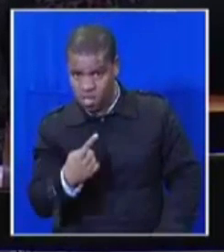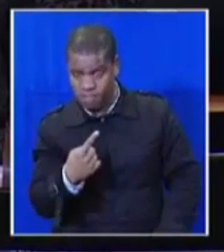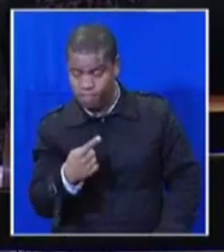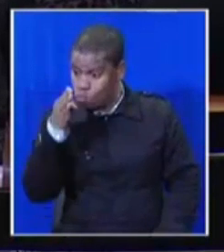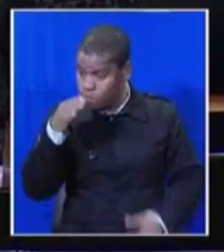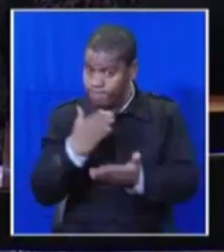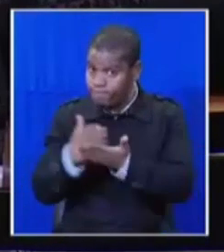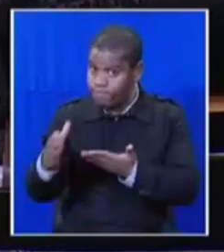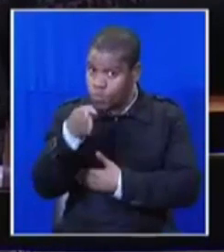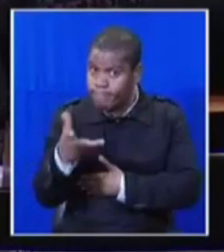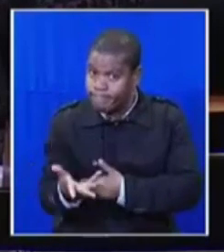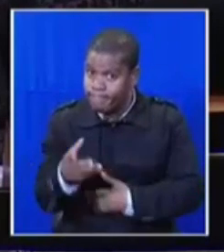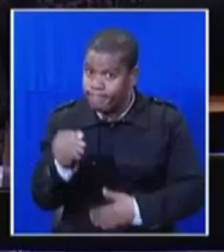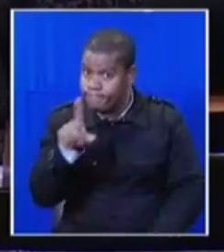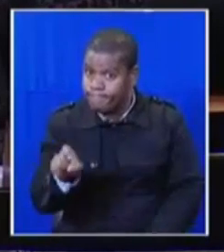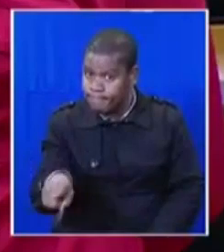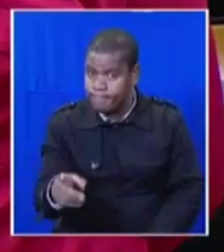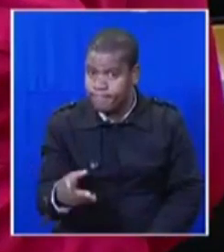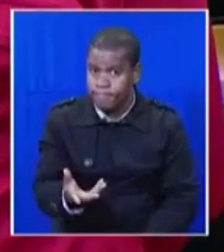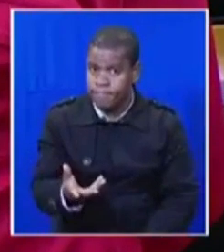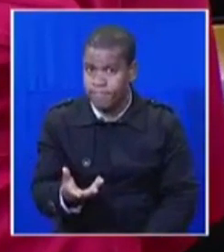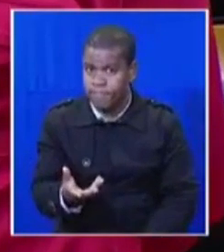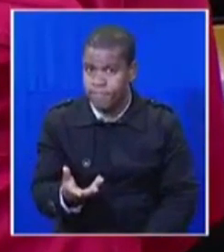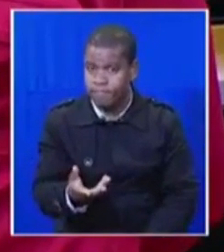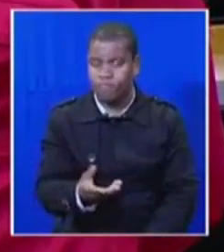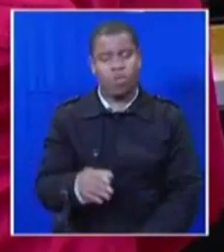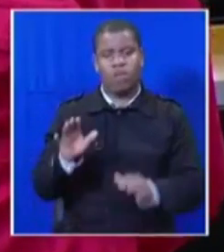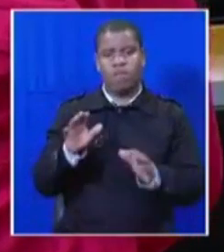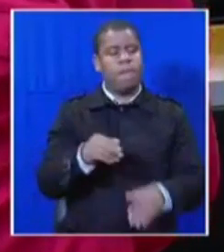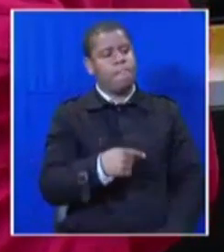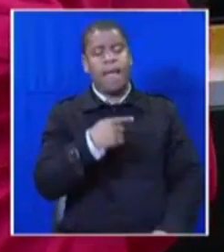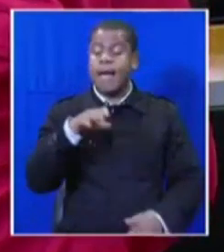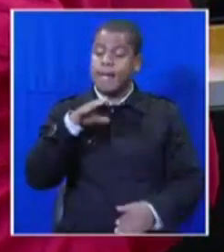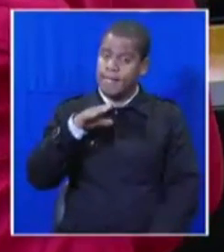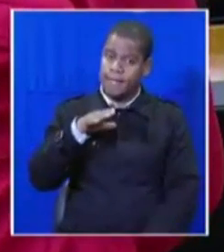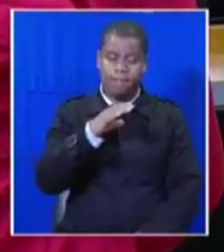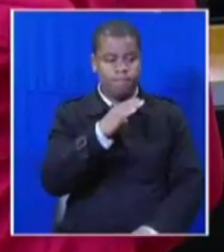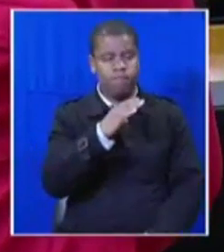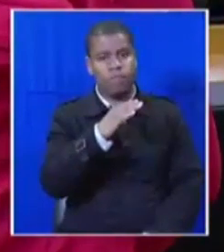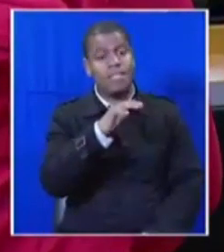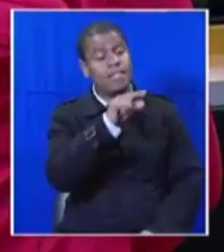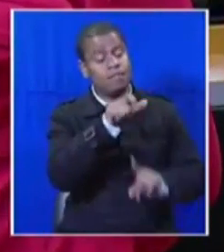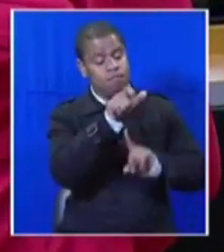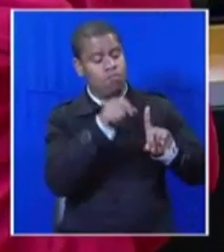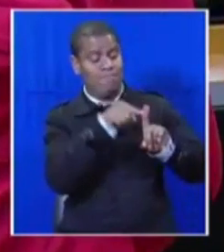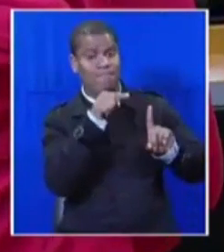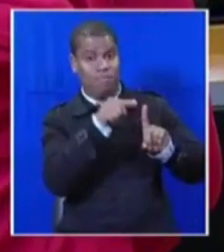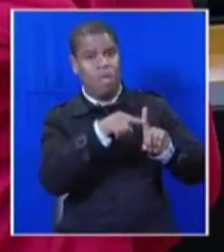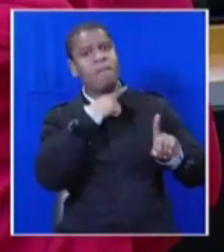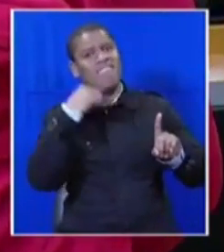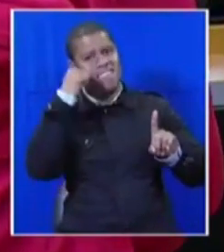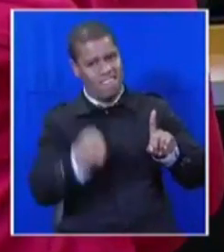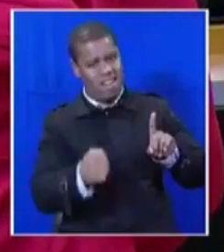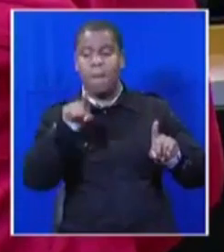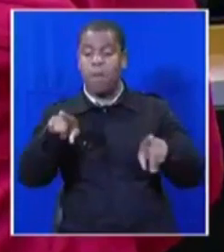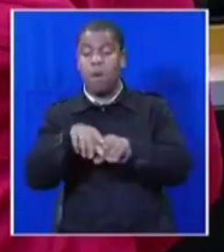withdraw, Honorable Malema? Cyril Ramaphosa is a murderer, and participated in the conspiracy to kill